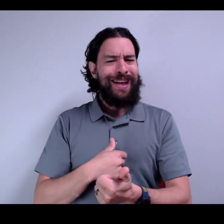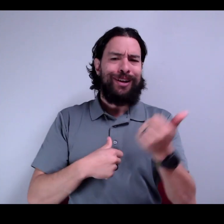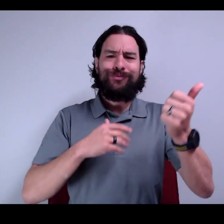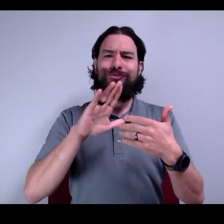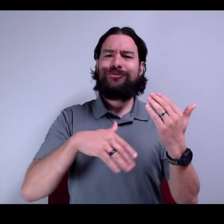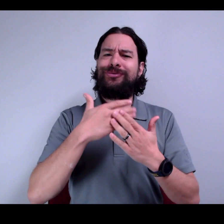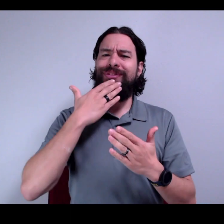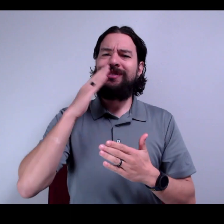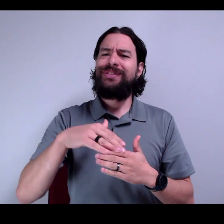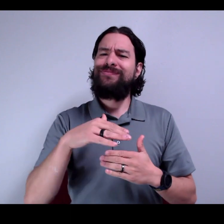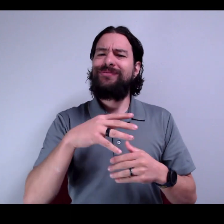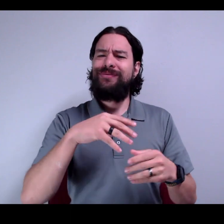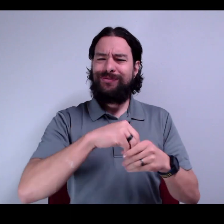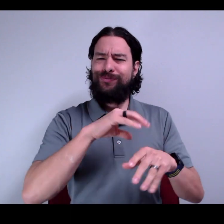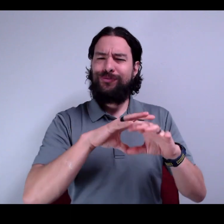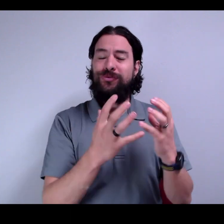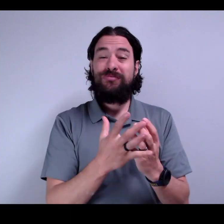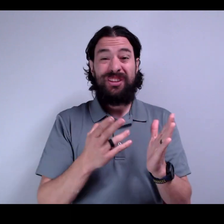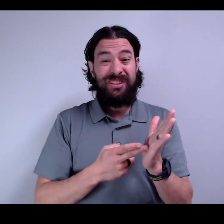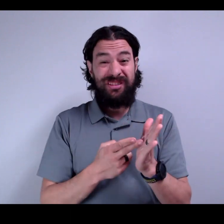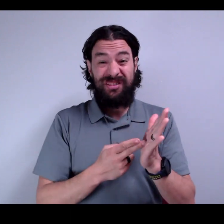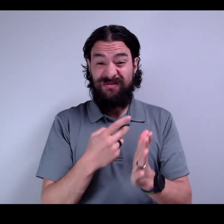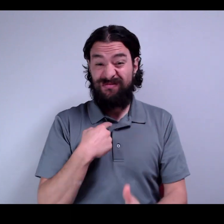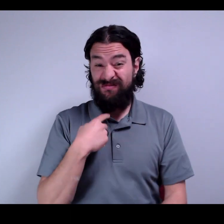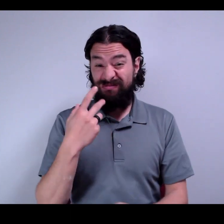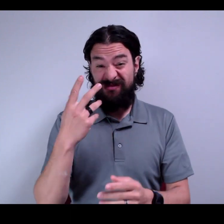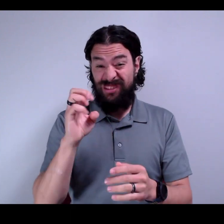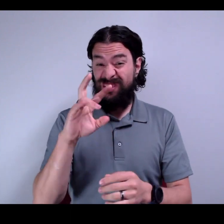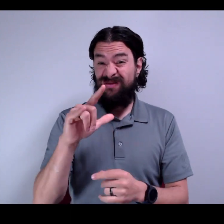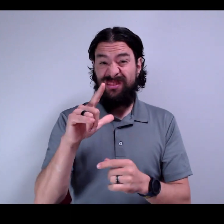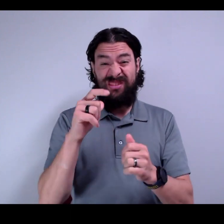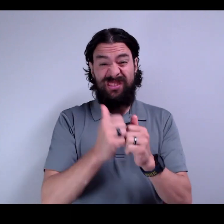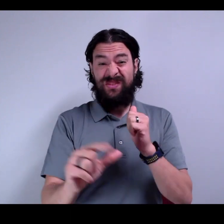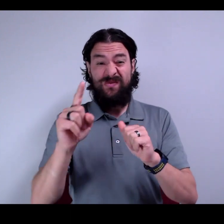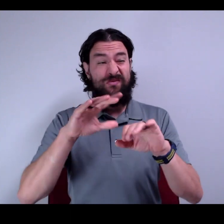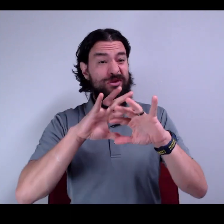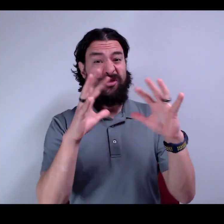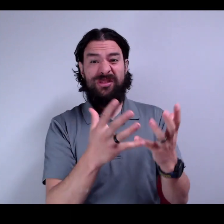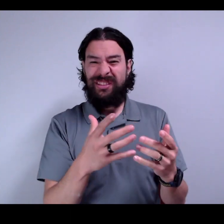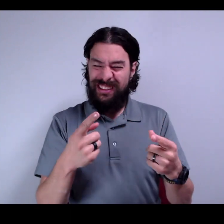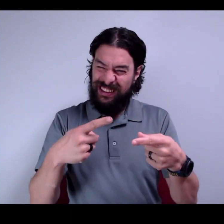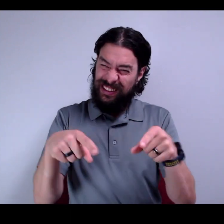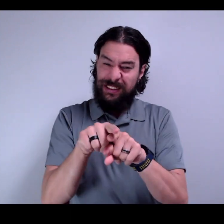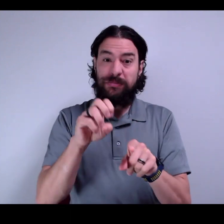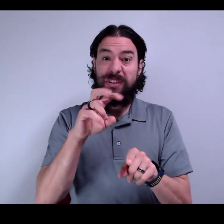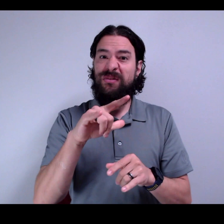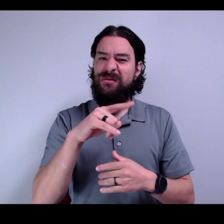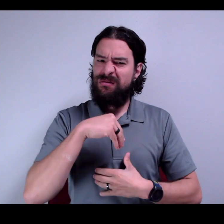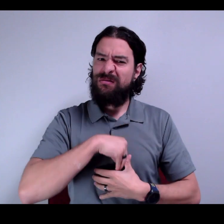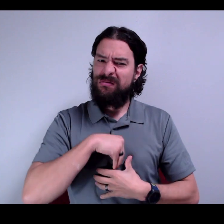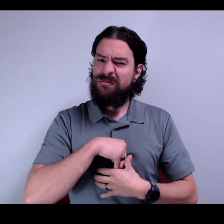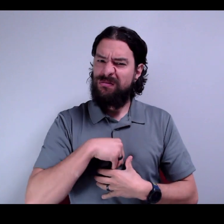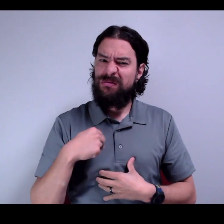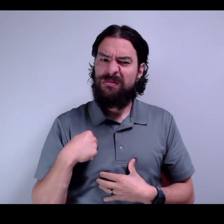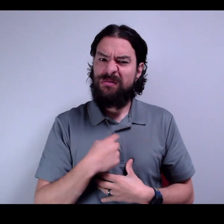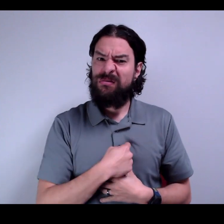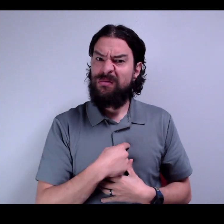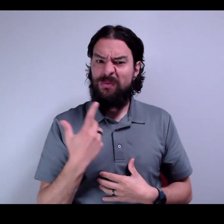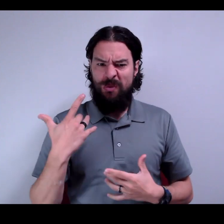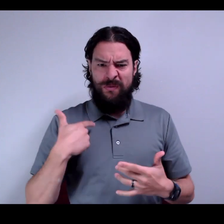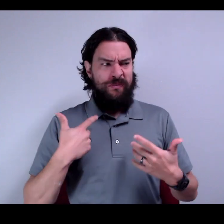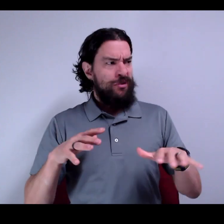all the evil in the world. But let's be honest. The evil that I see everywhere out there, it's the same evil that's inside of me. We have